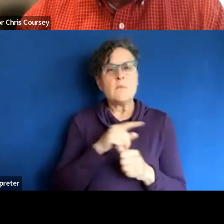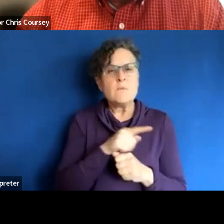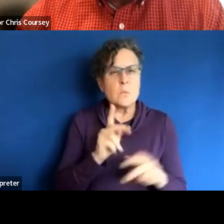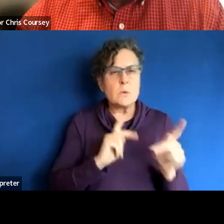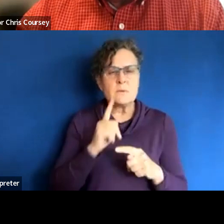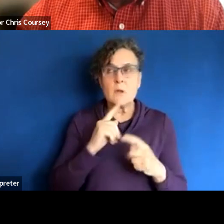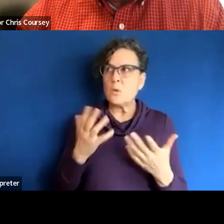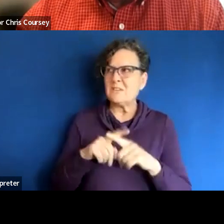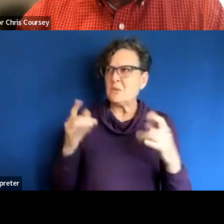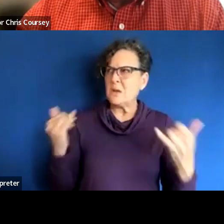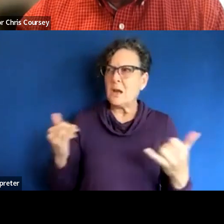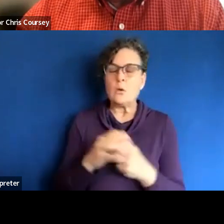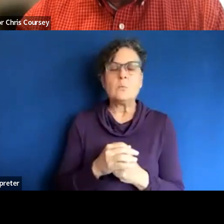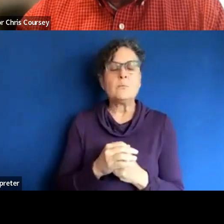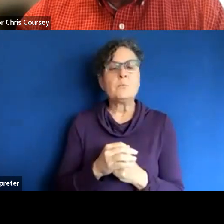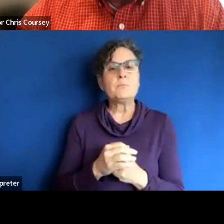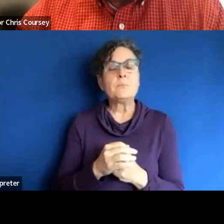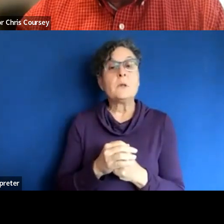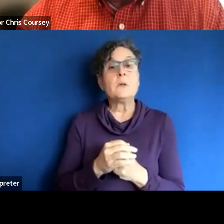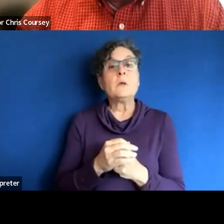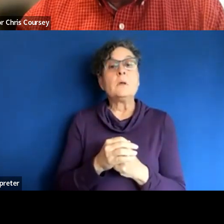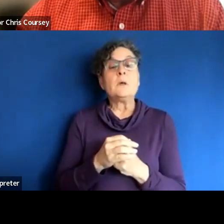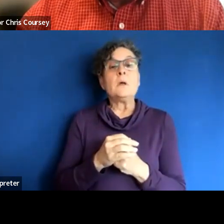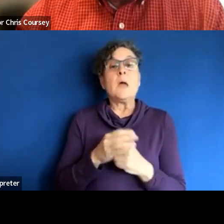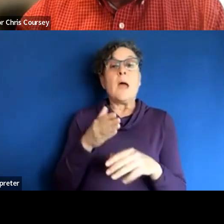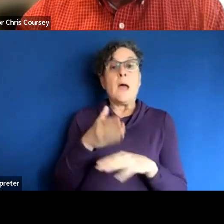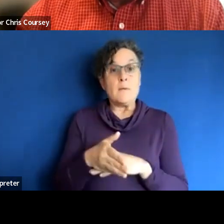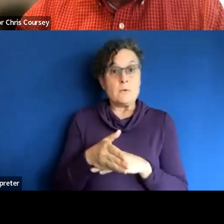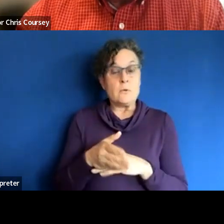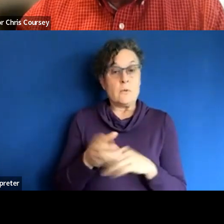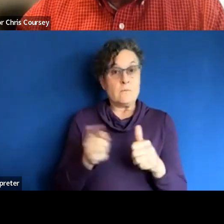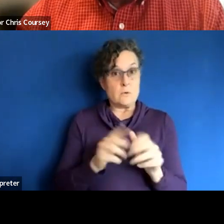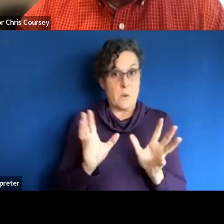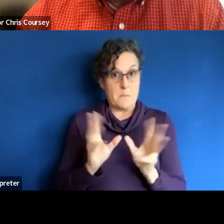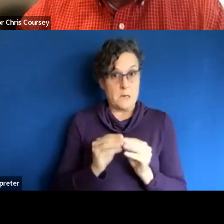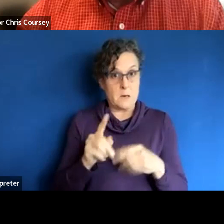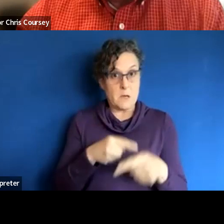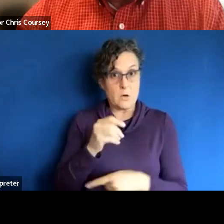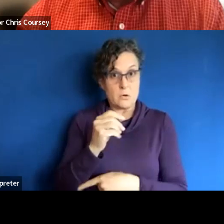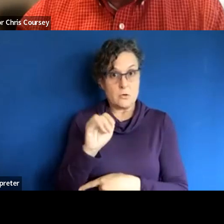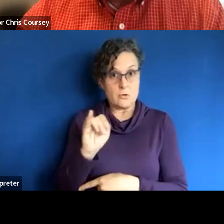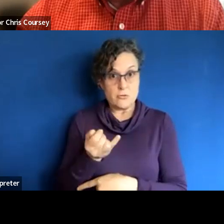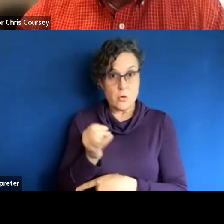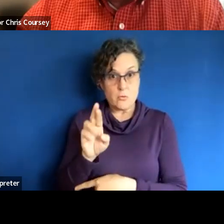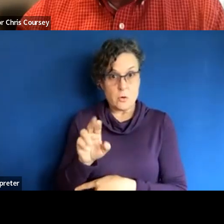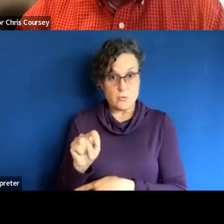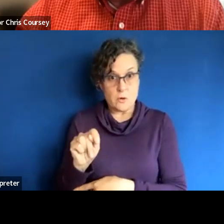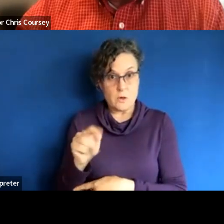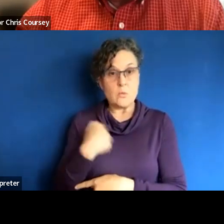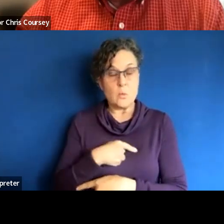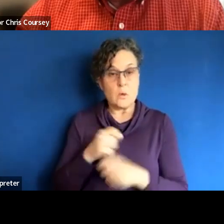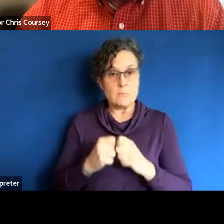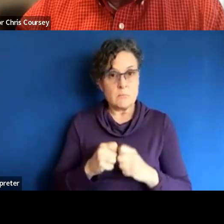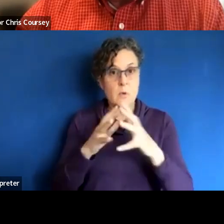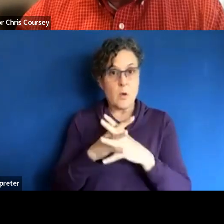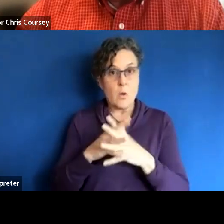by saying what's different is that after the round one of the Joe Rodota Trail, we've created, along with our city partners, more than